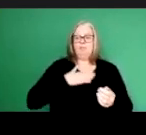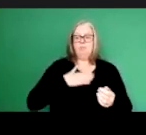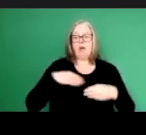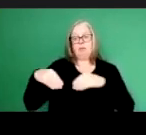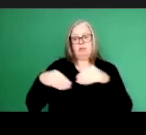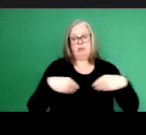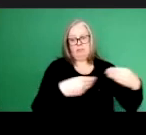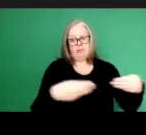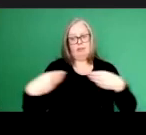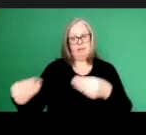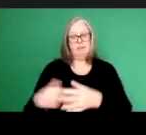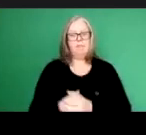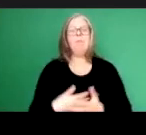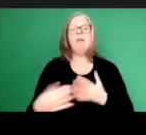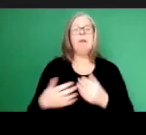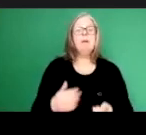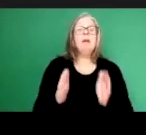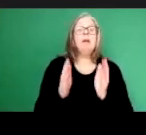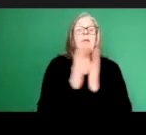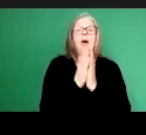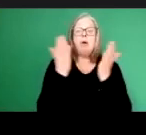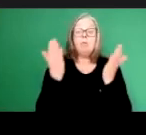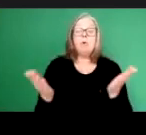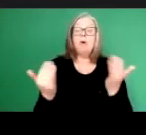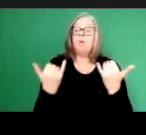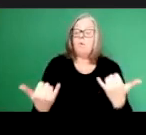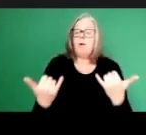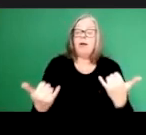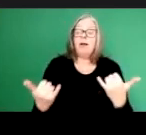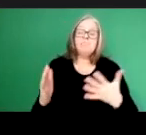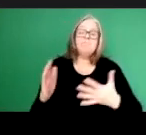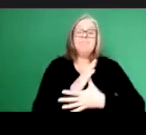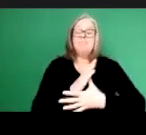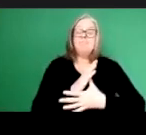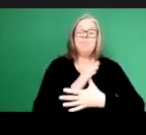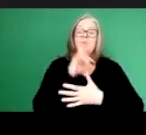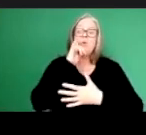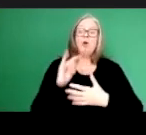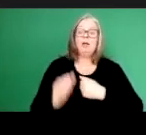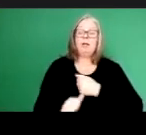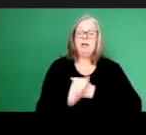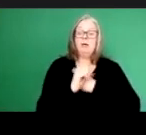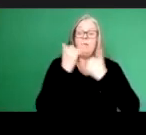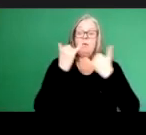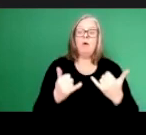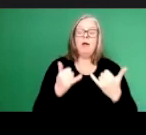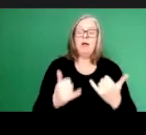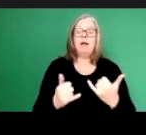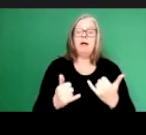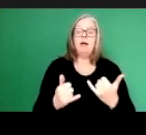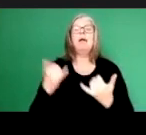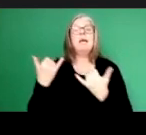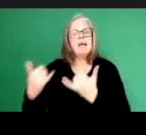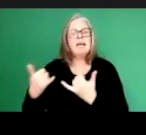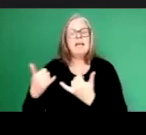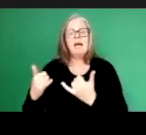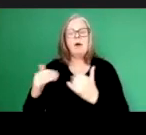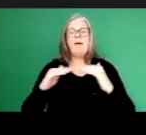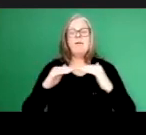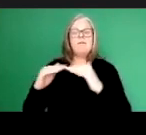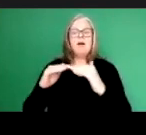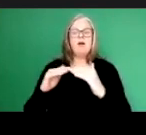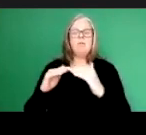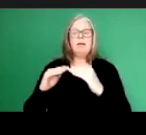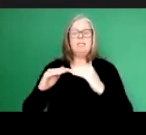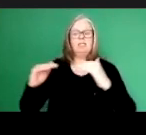crossroads and moment of danger are we in now? And what might we learn from environmental justice movements in our moment of danger? Um,